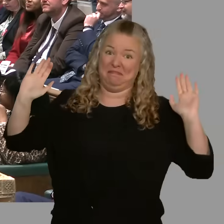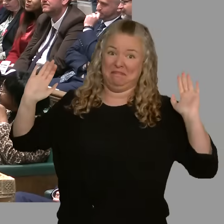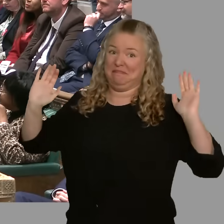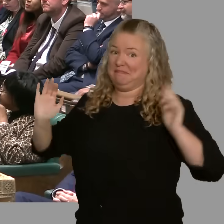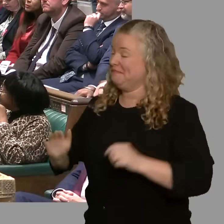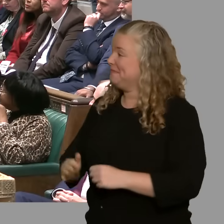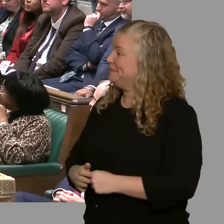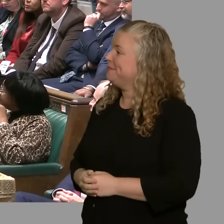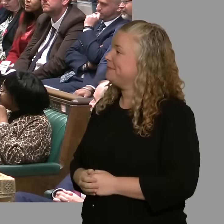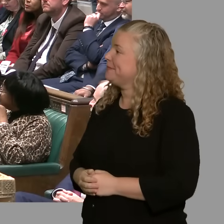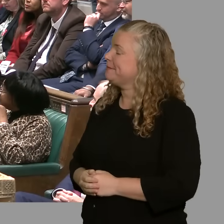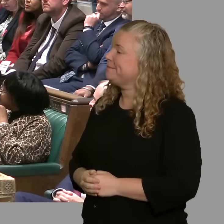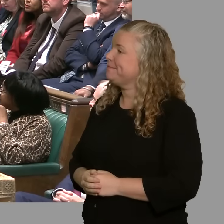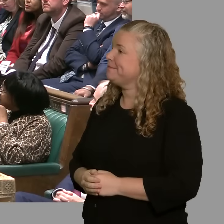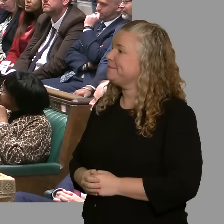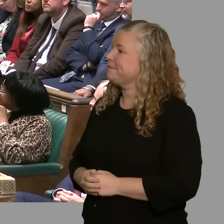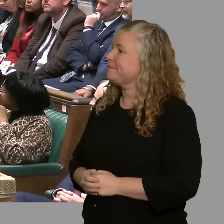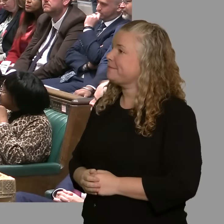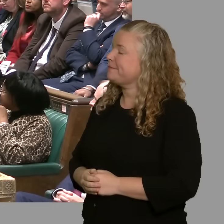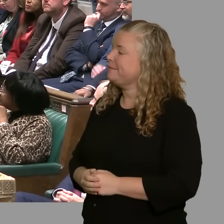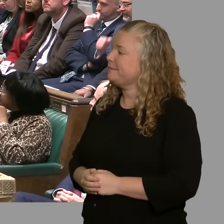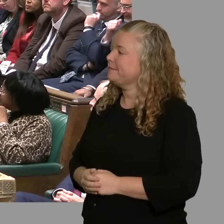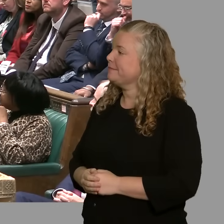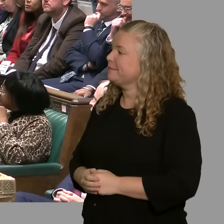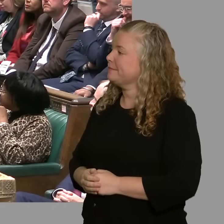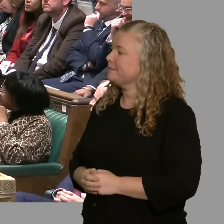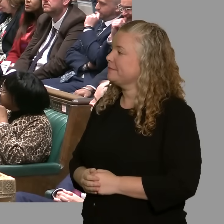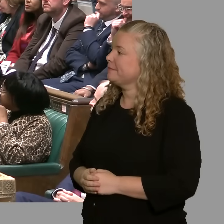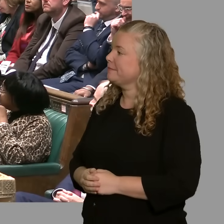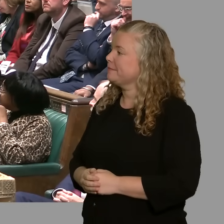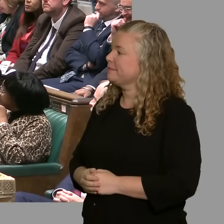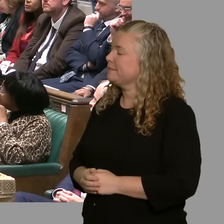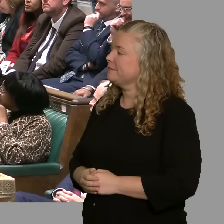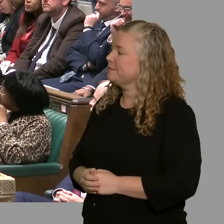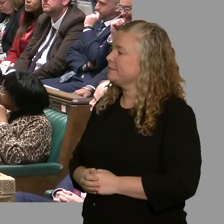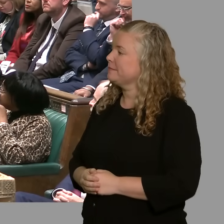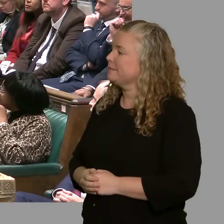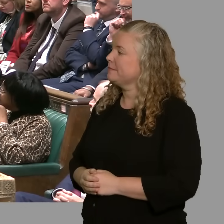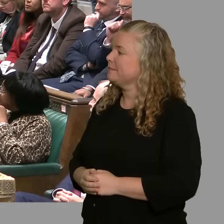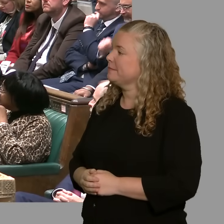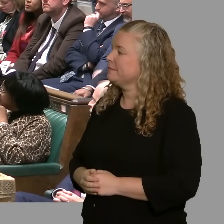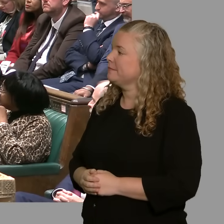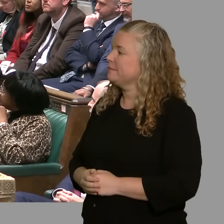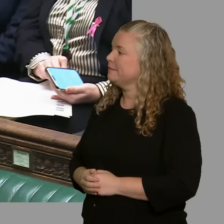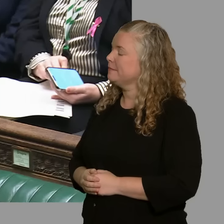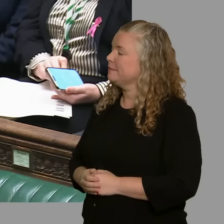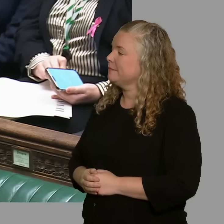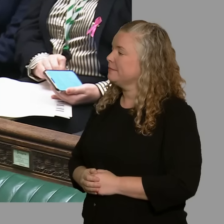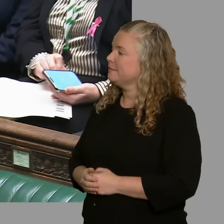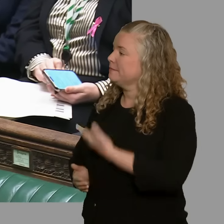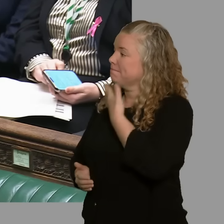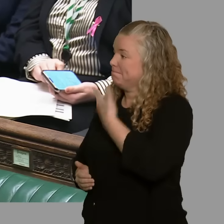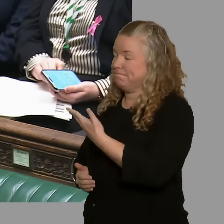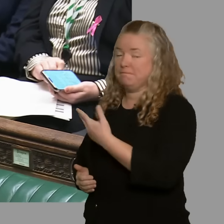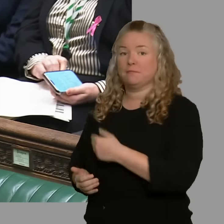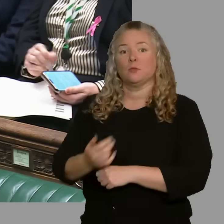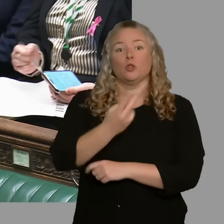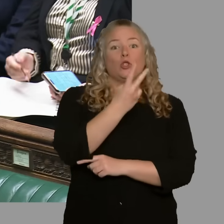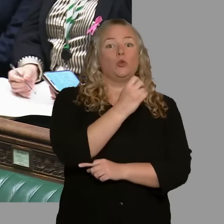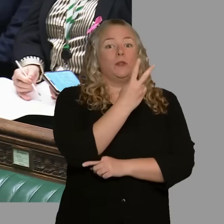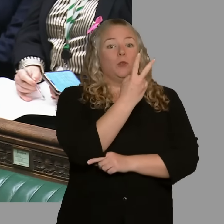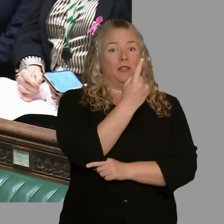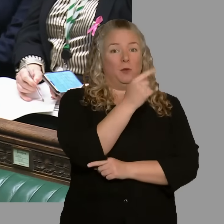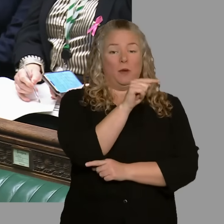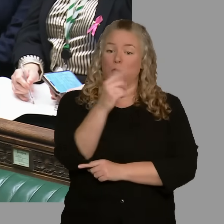41 mental health patients in the care of Teessask and Weir Valley NHS Trust lost their lives, leading to a damning report by NHS